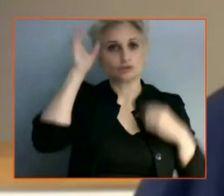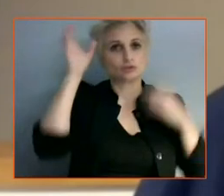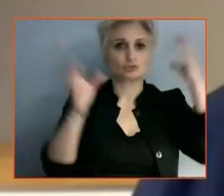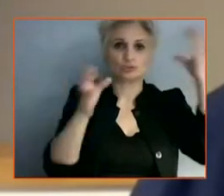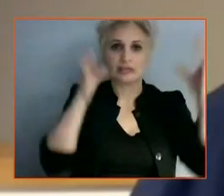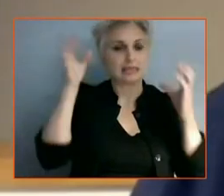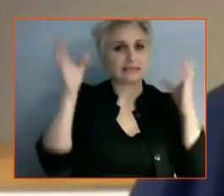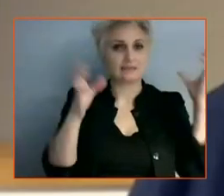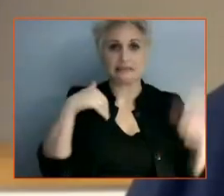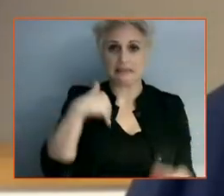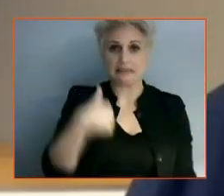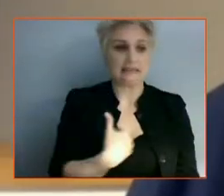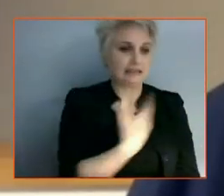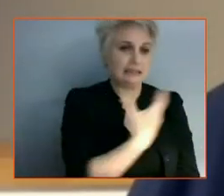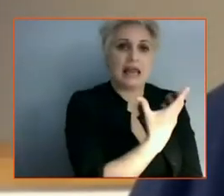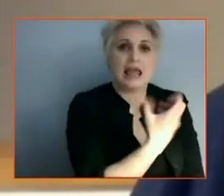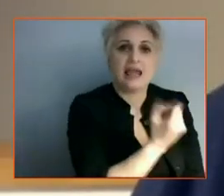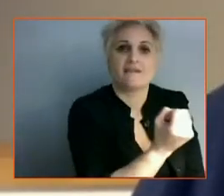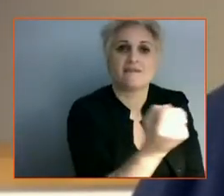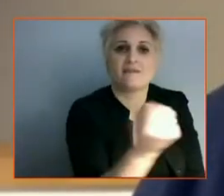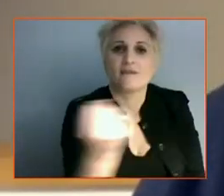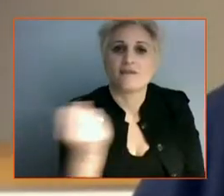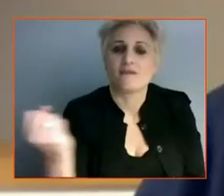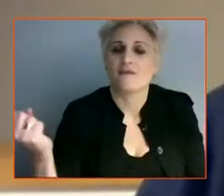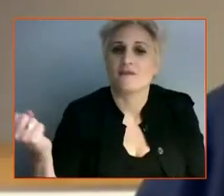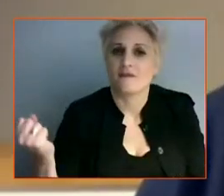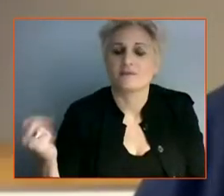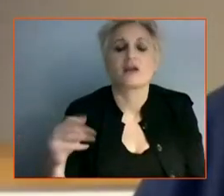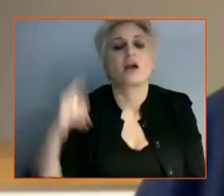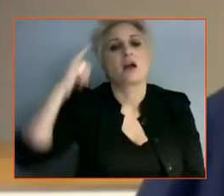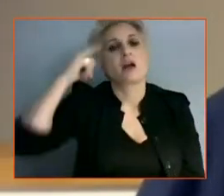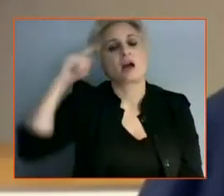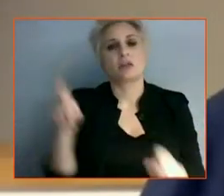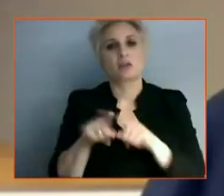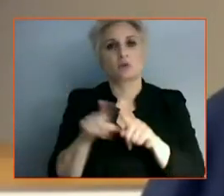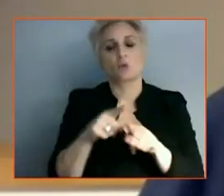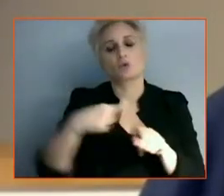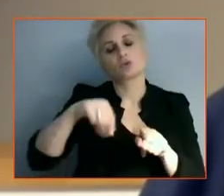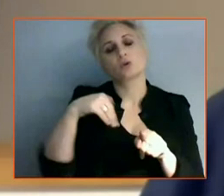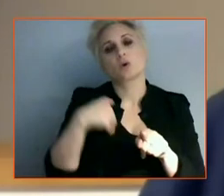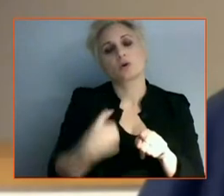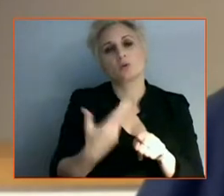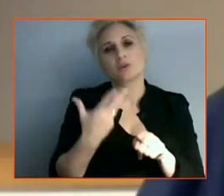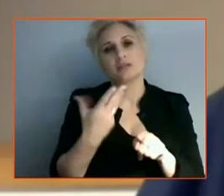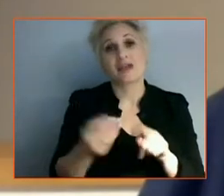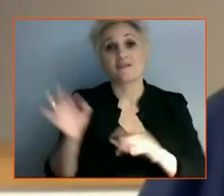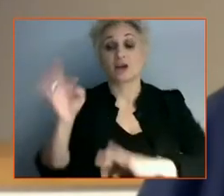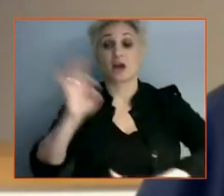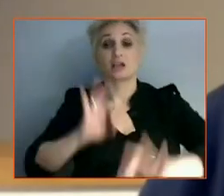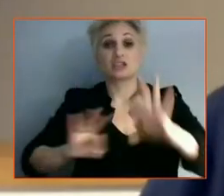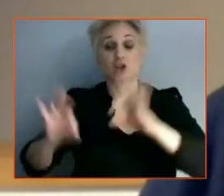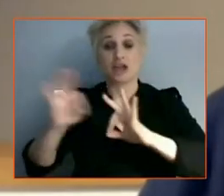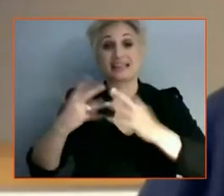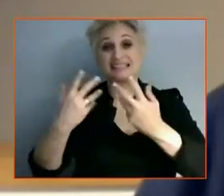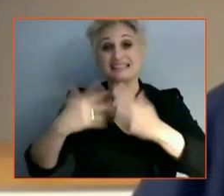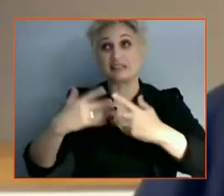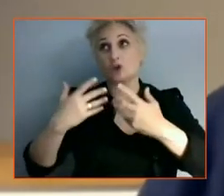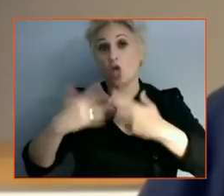graphic design, a whole bunch of other areas. So look, I think we need to have a science, technology, engineering,